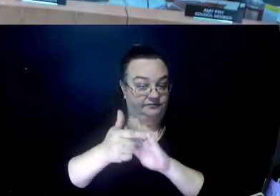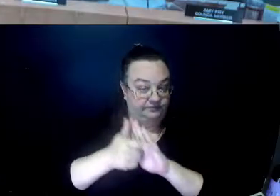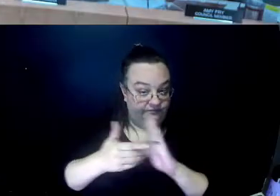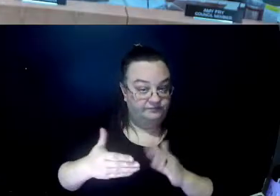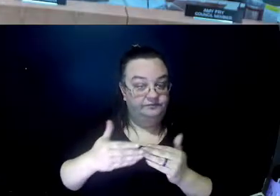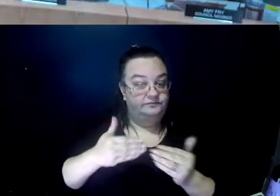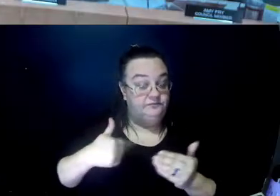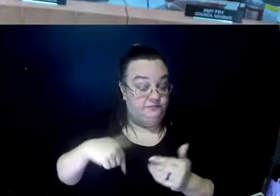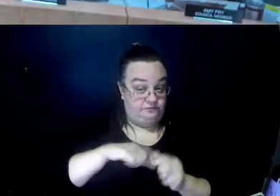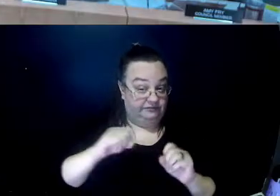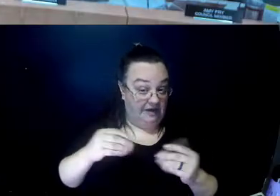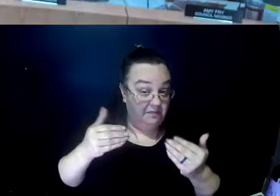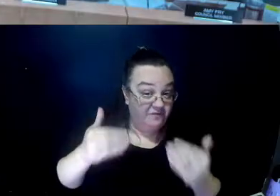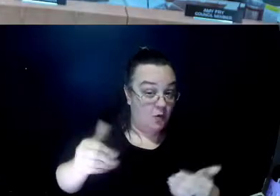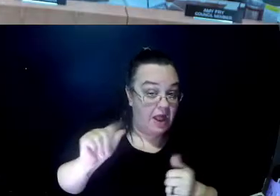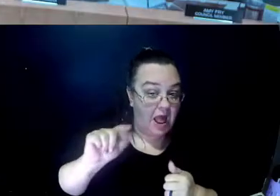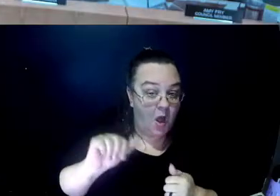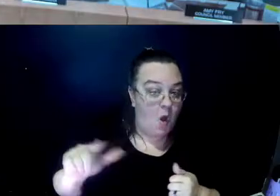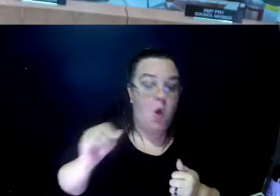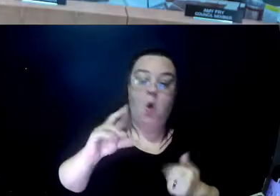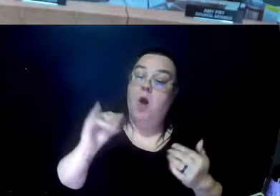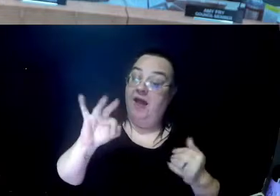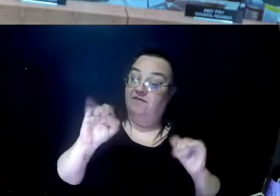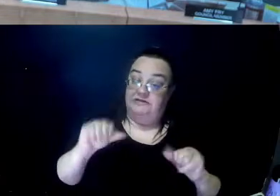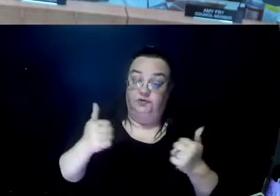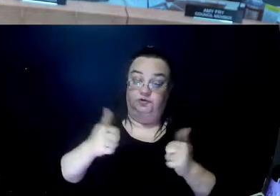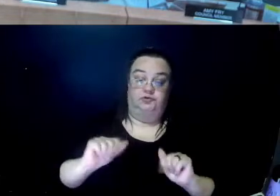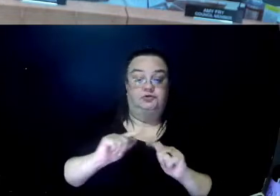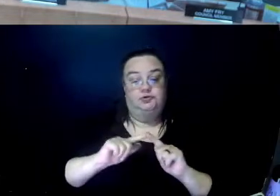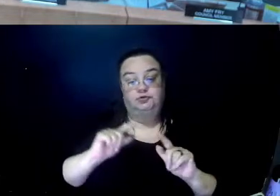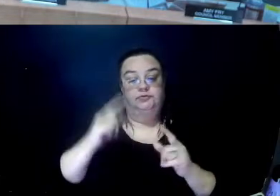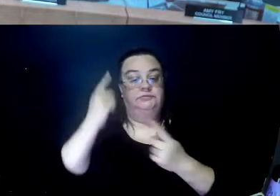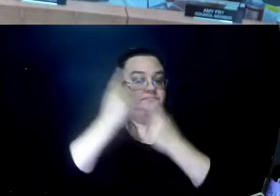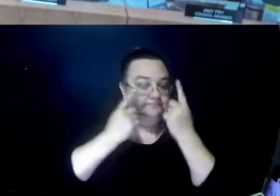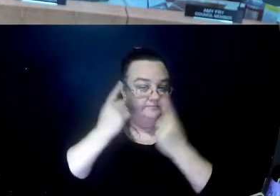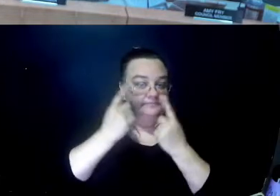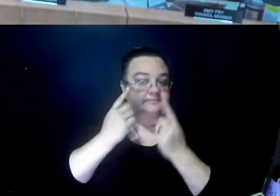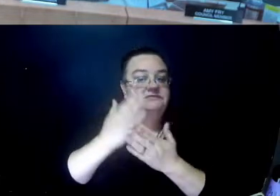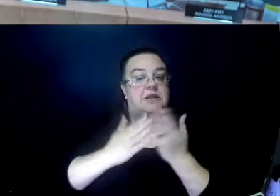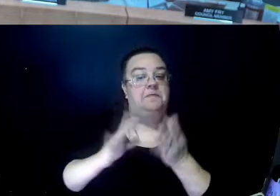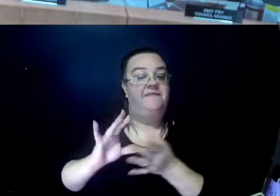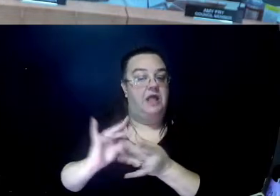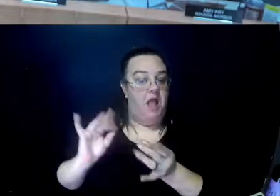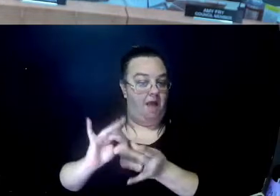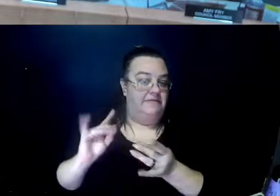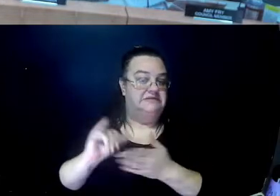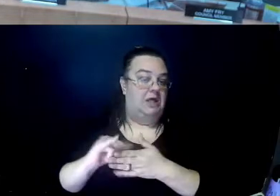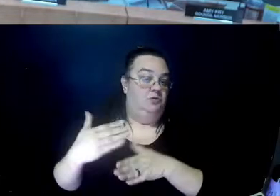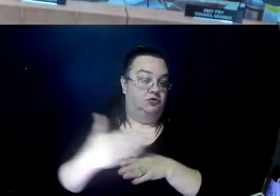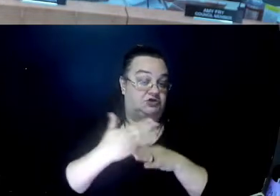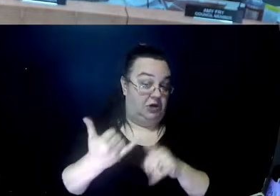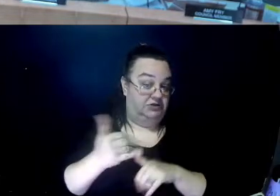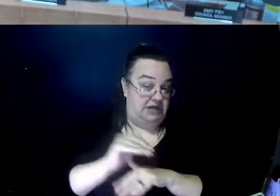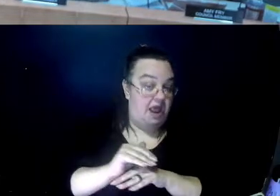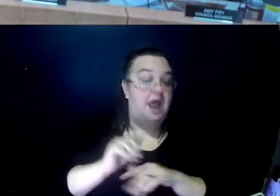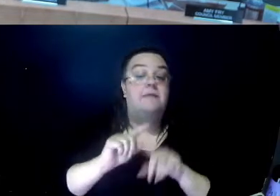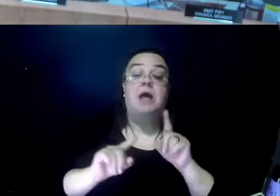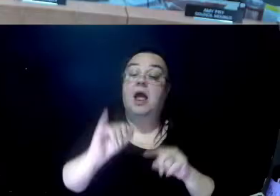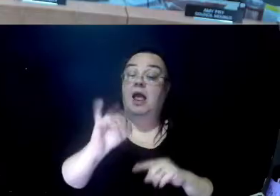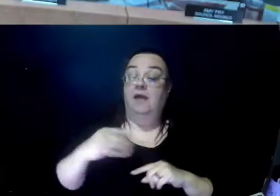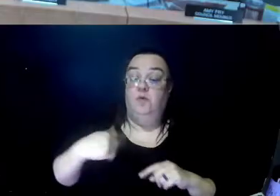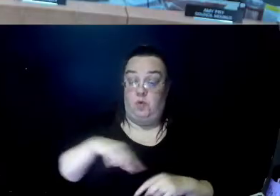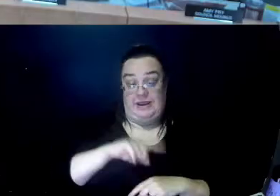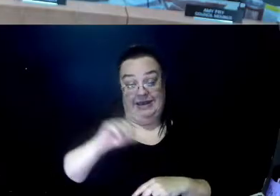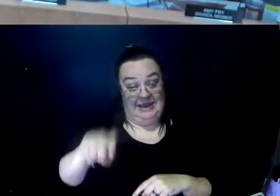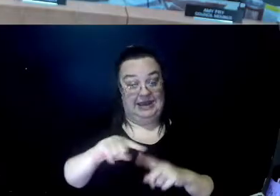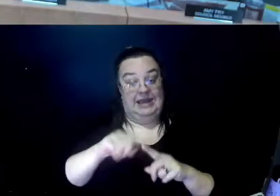forward at all, or if Sure. we can try to take into account some of the comments that were given. But if we need to get